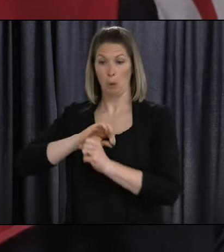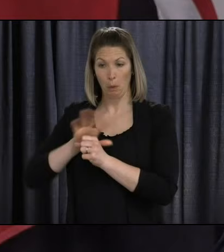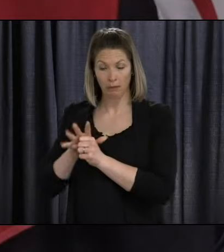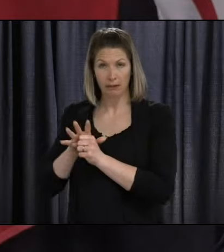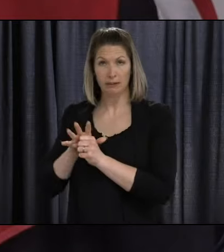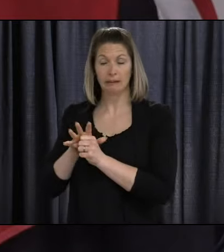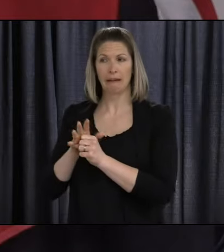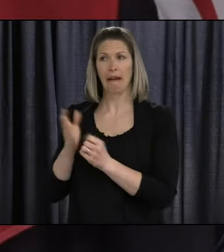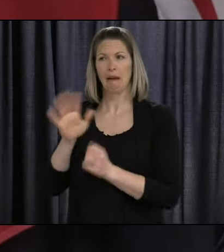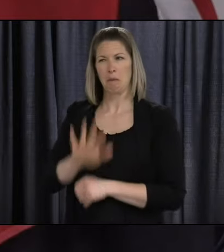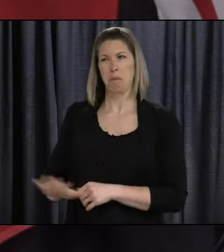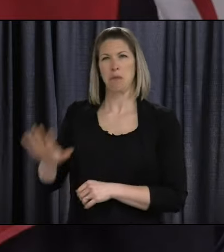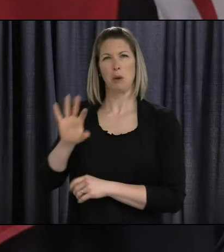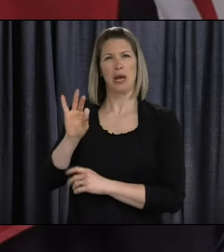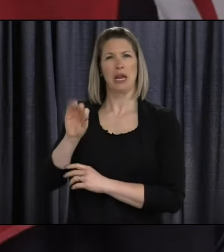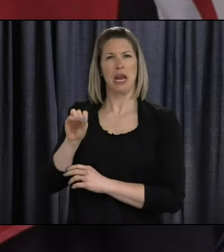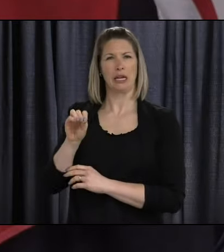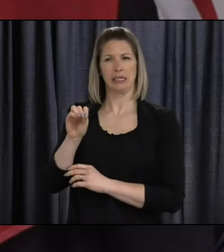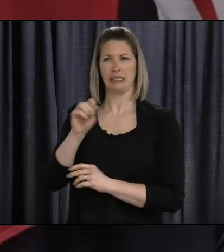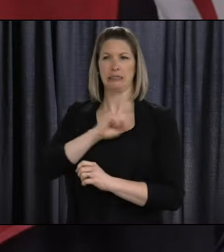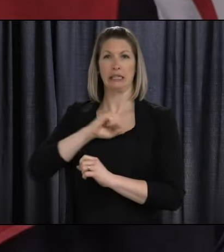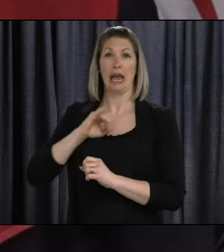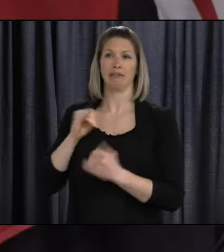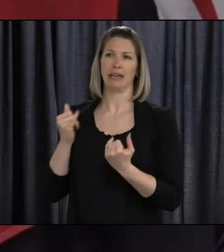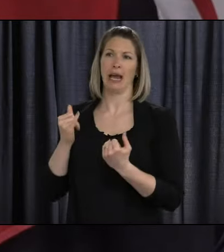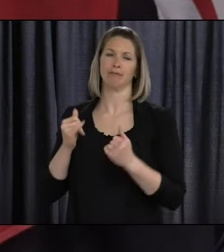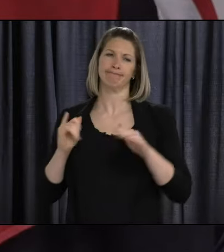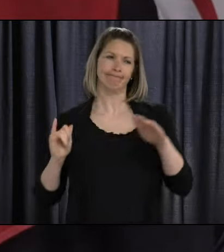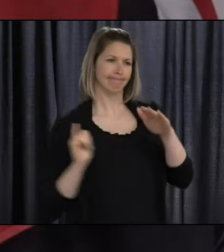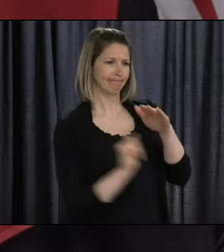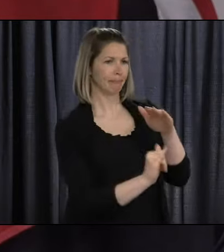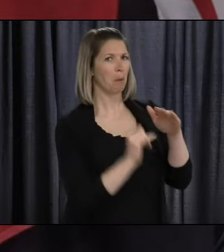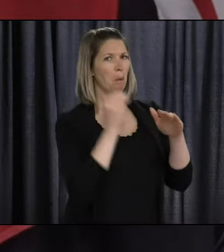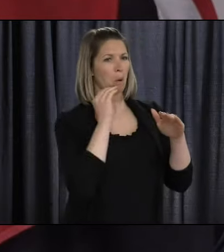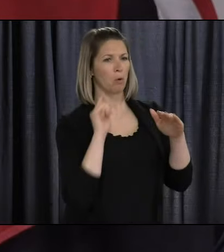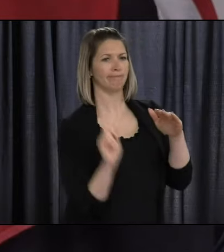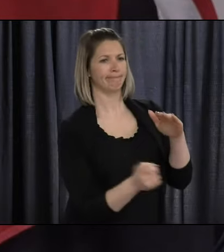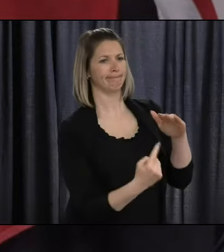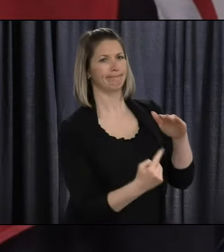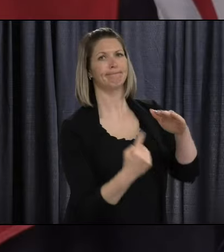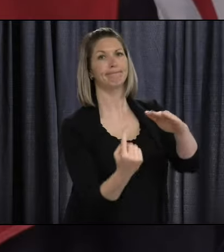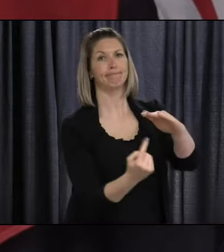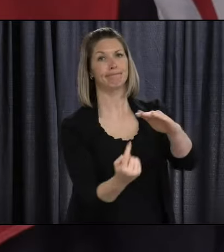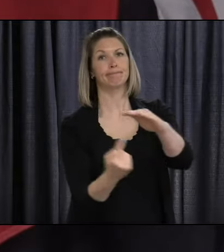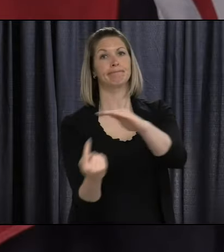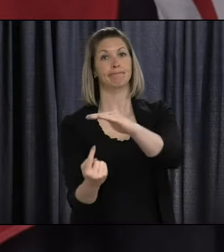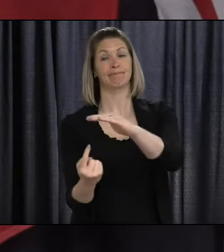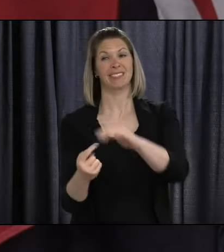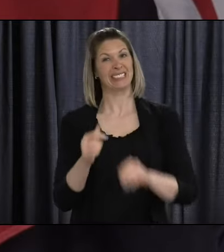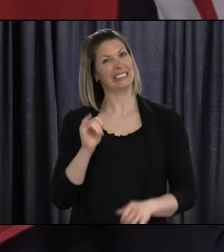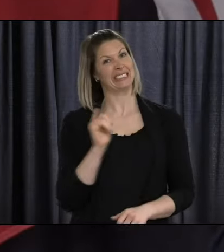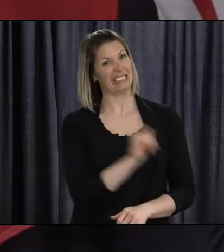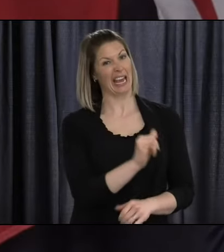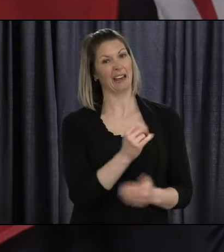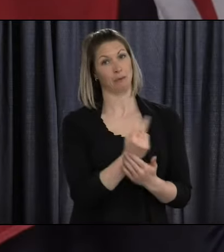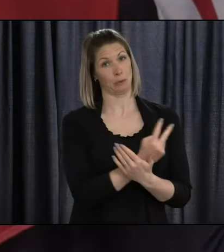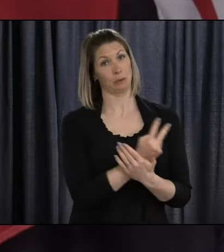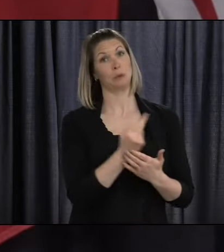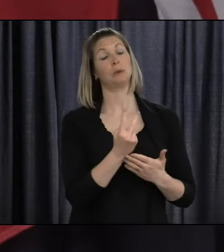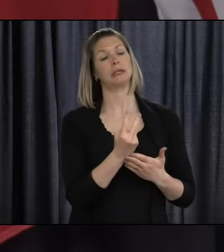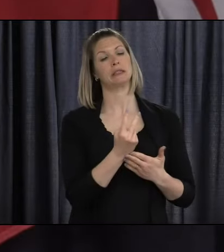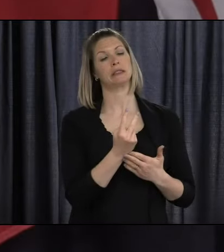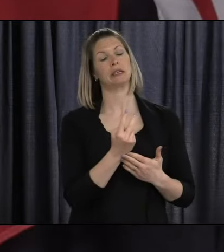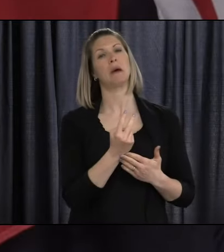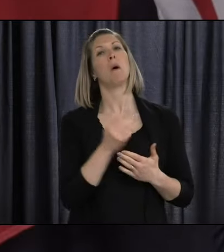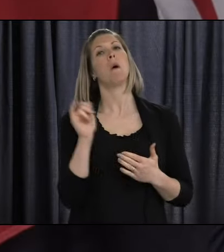following, like everyone else, are following the health guidelines at this very moment, and they are self-isolating for the next 14 days, and their